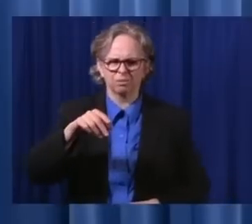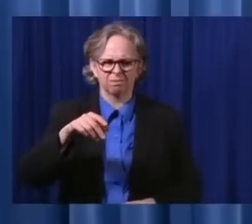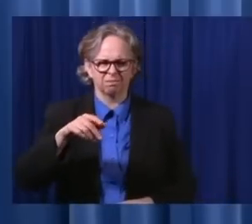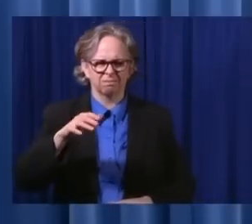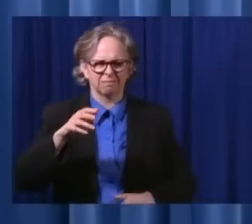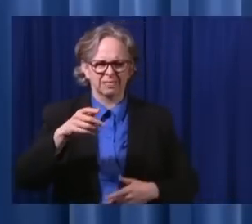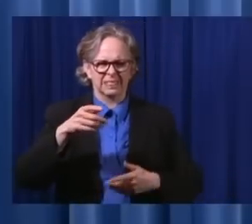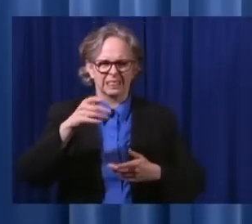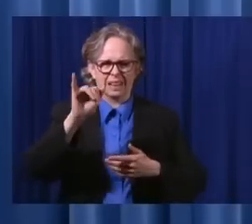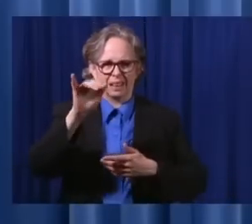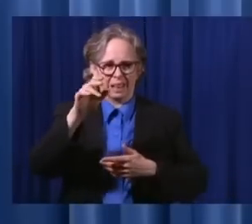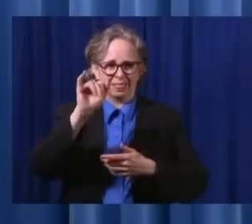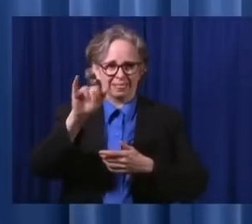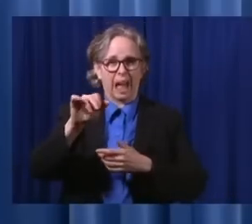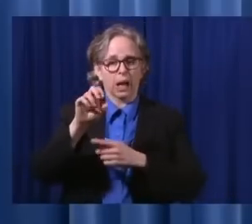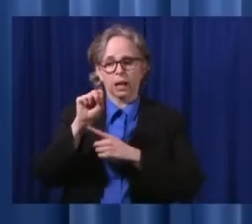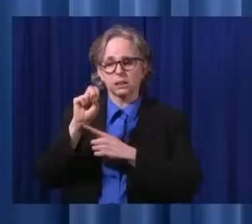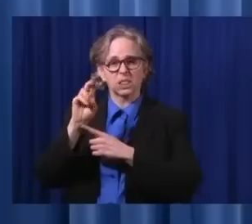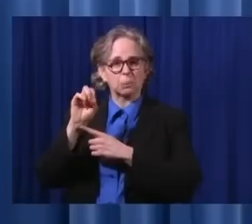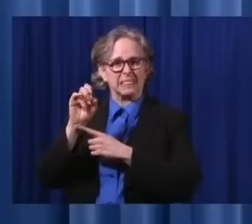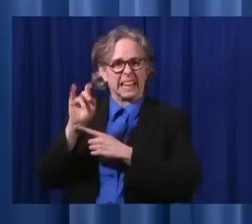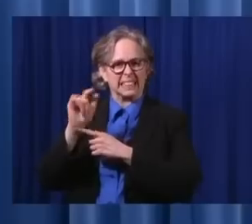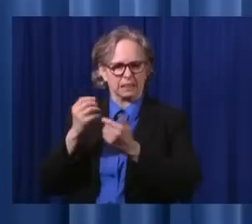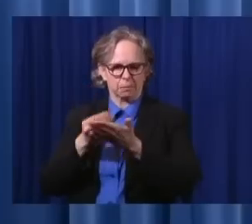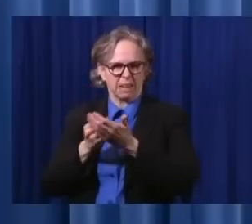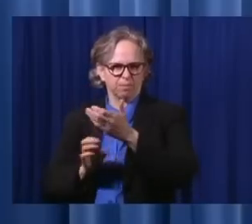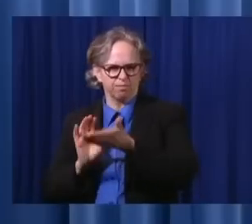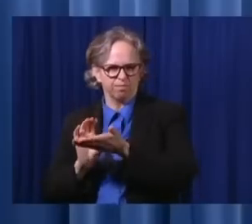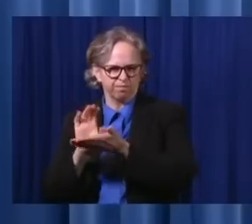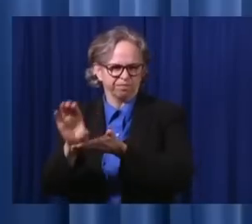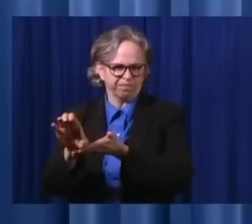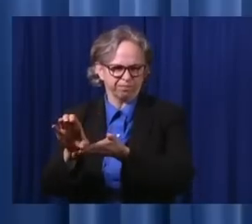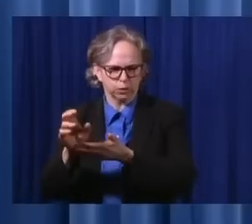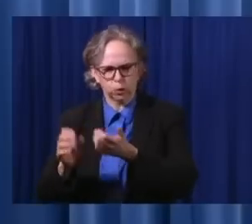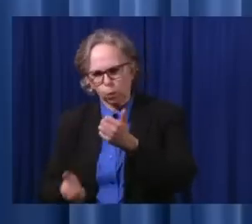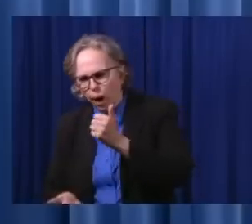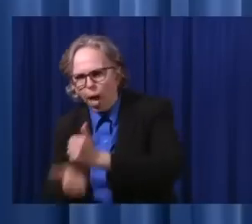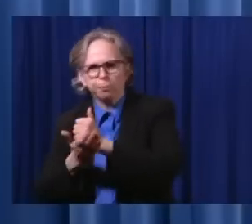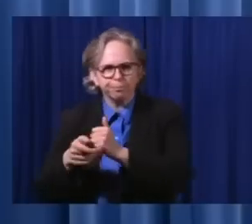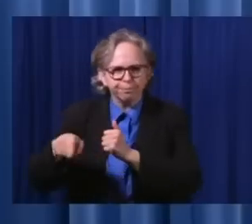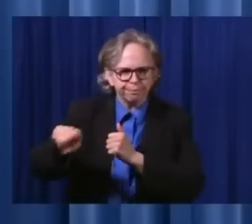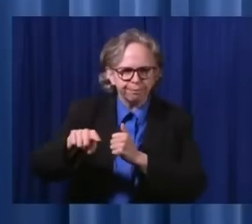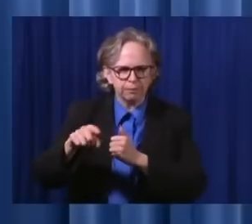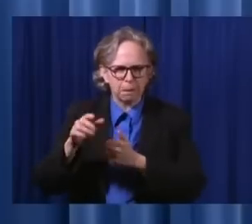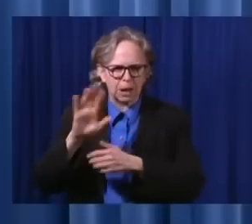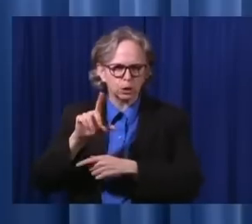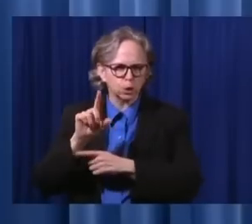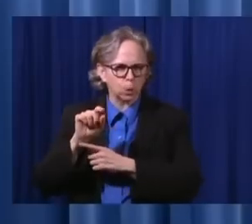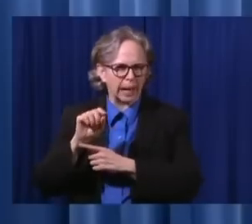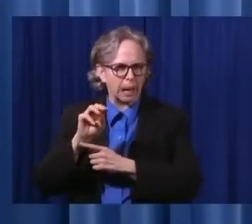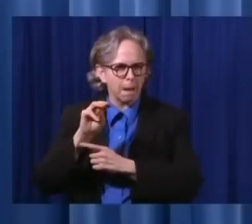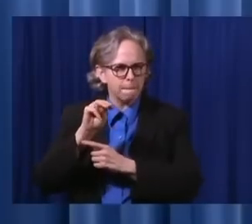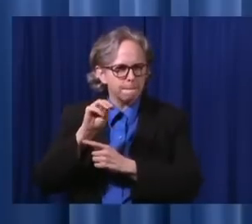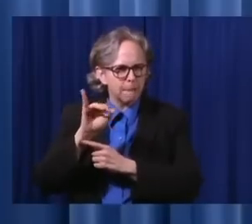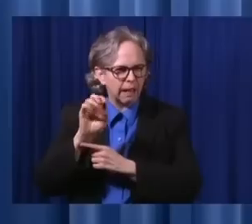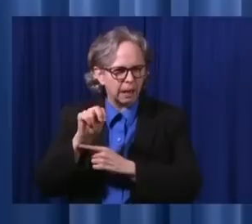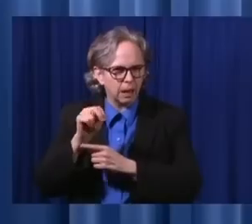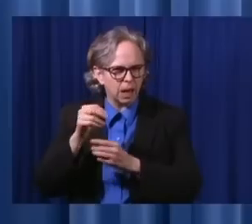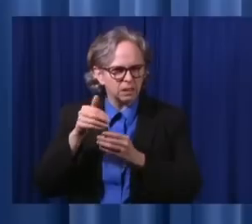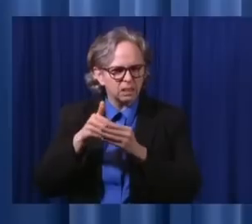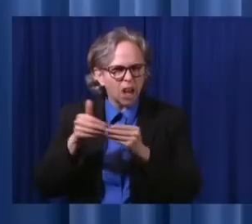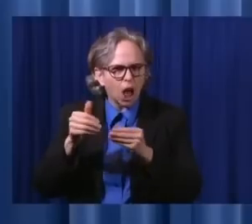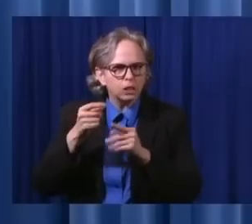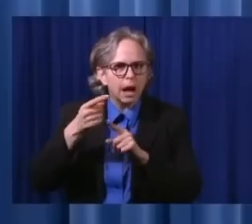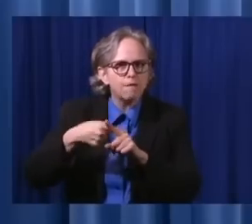these daycares to the tune of about $20 million a month. So this